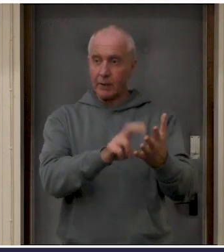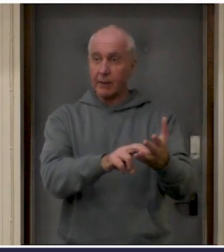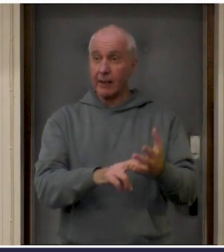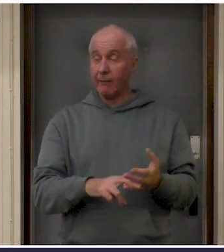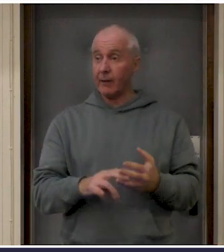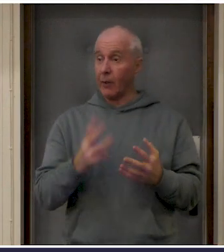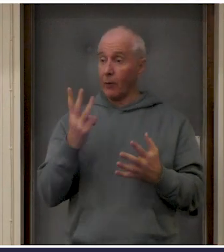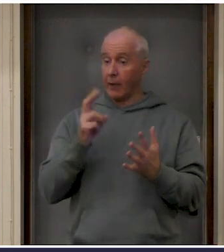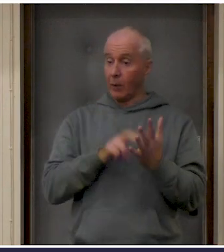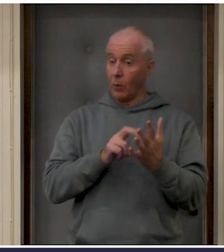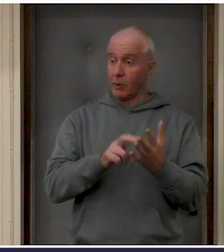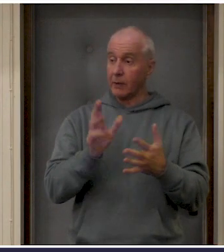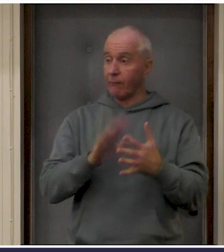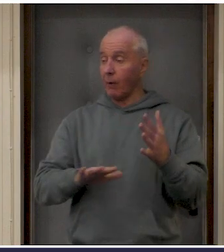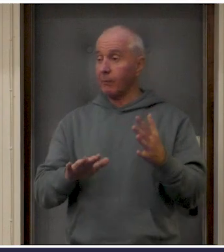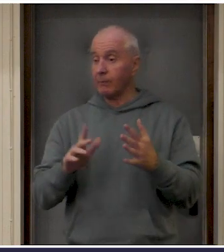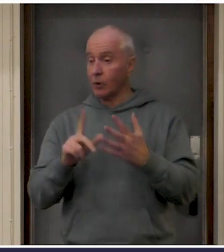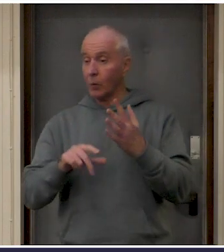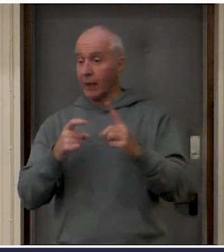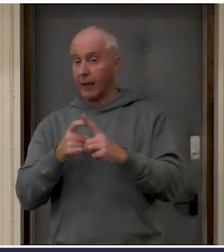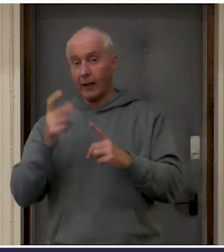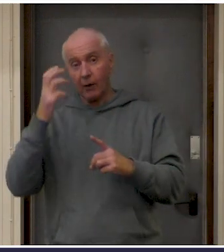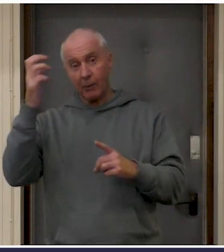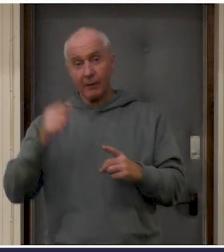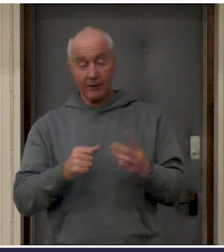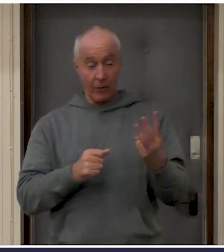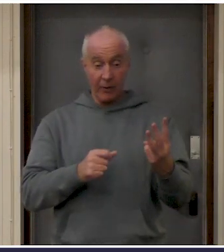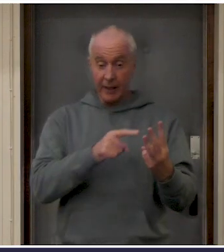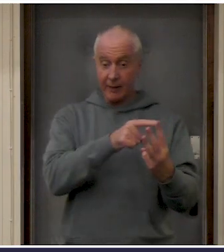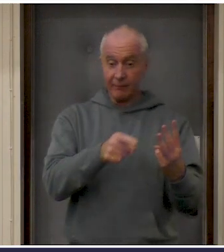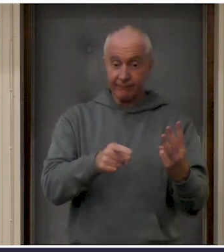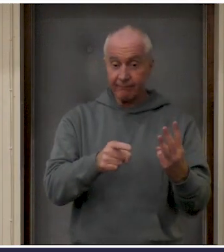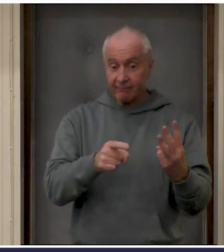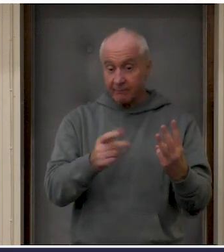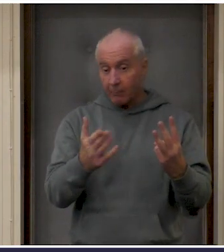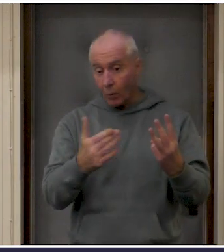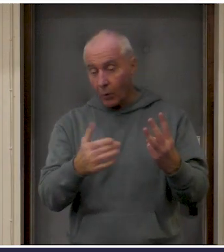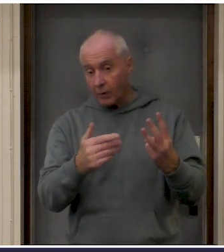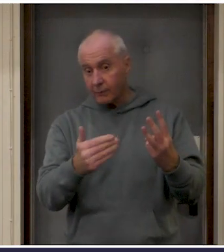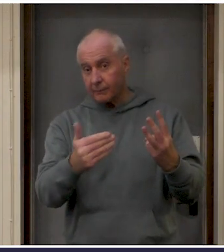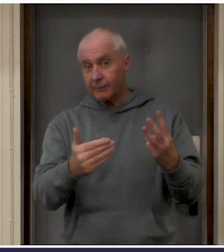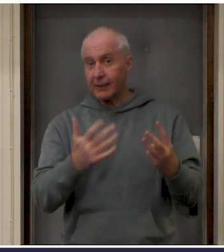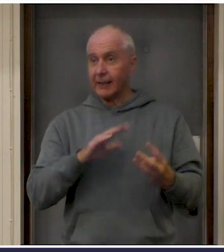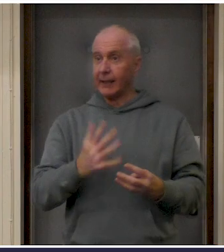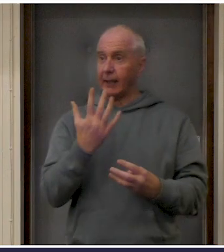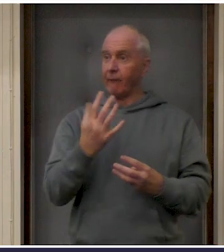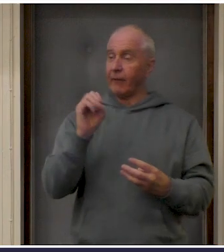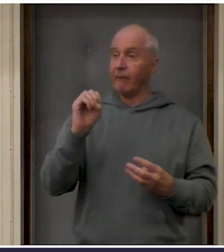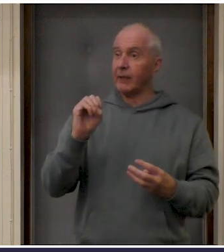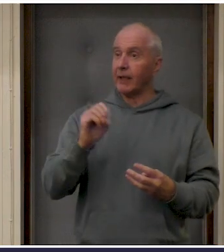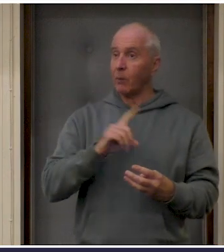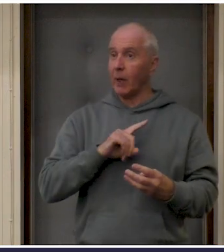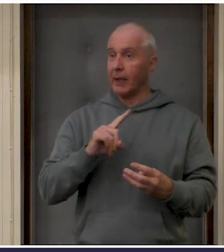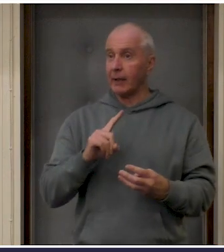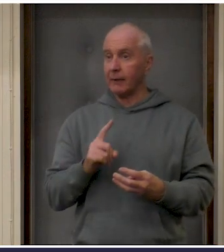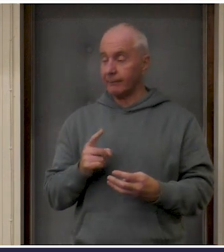orders from the UK government, great, that's 3. But that's 3. What's next? I need 50 because I need to tell the guy making